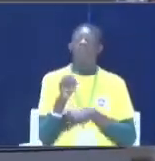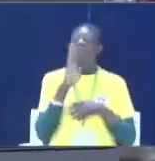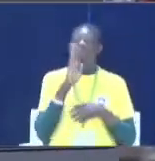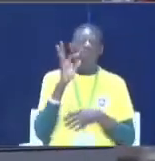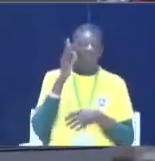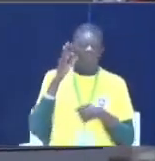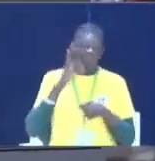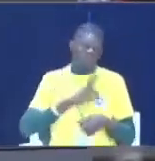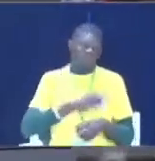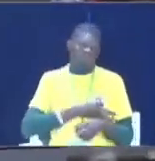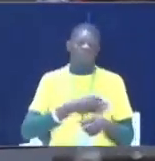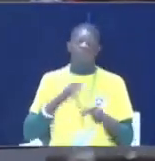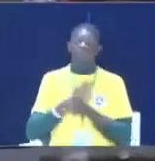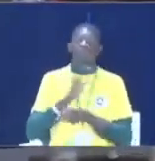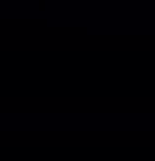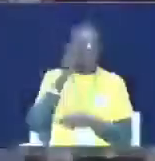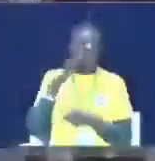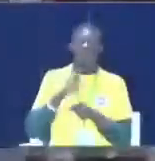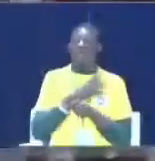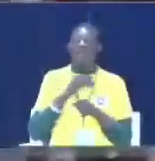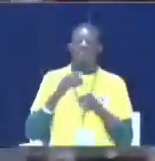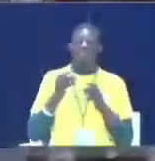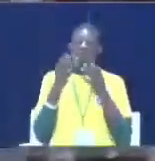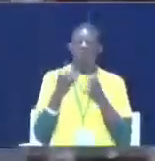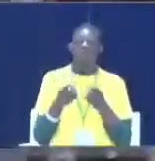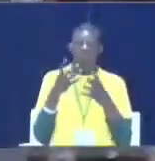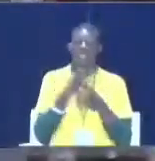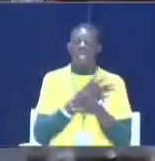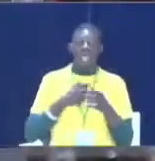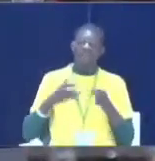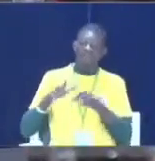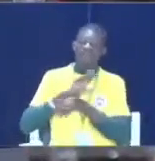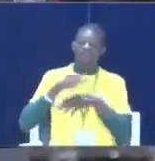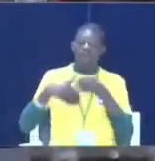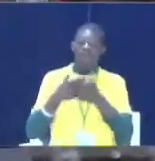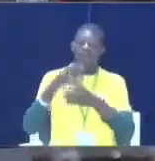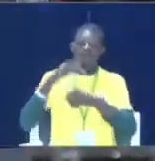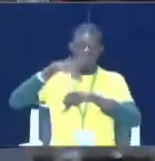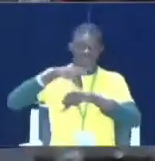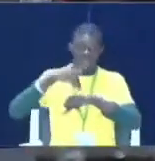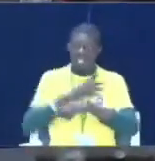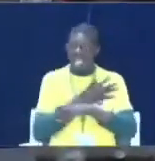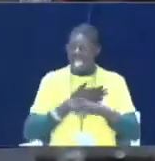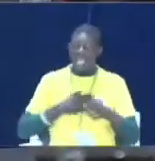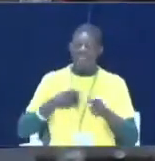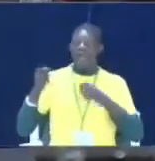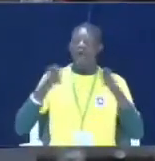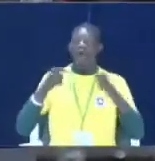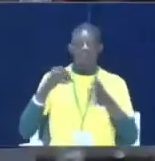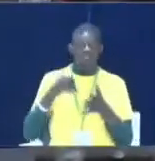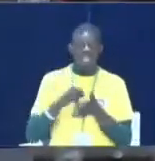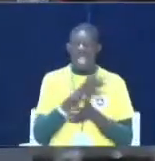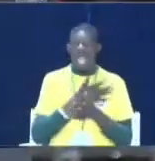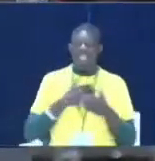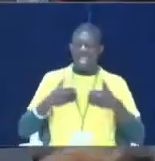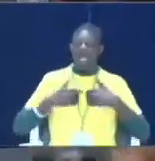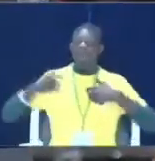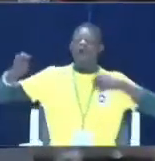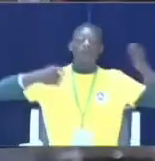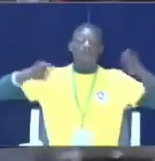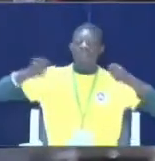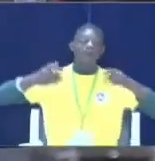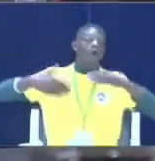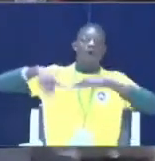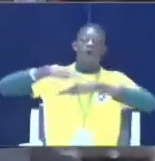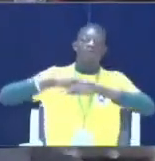fruitful, multiply, and replenish the earth, and subdue it, and have dominion